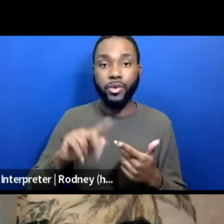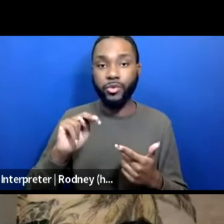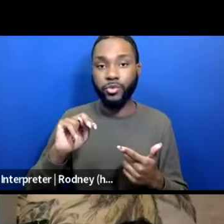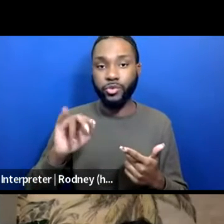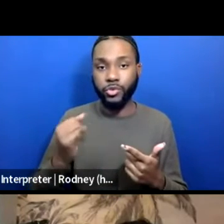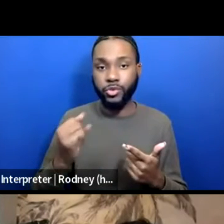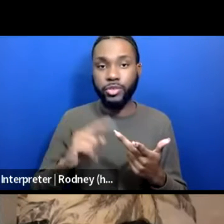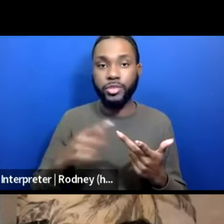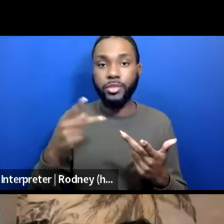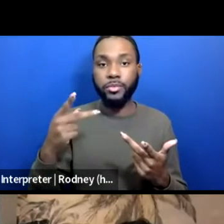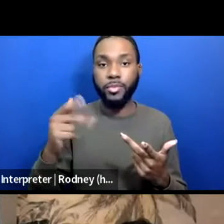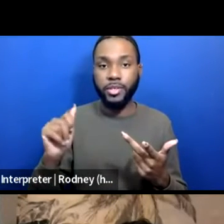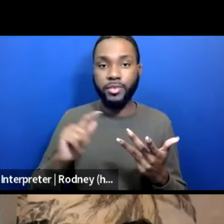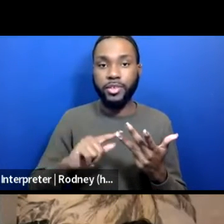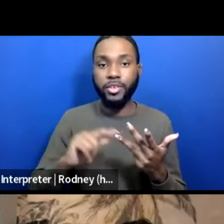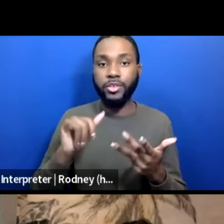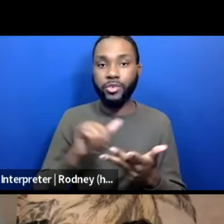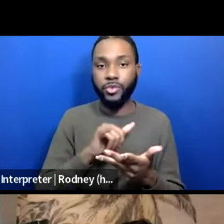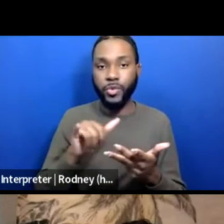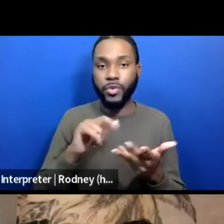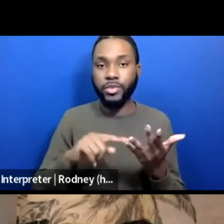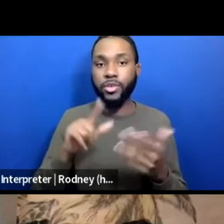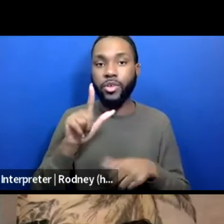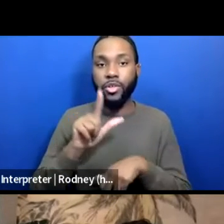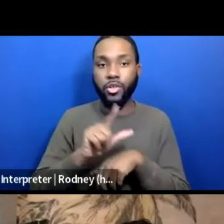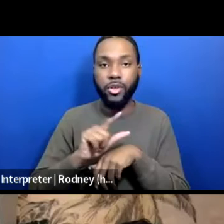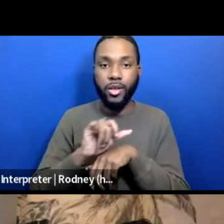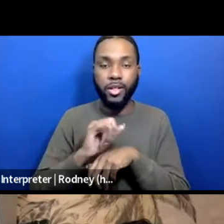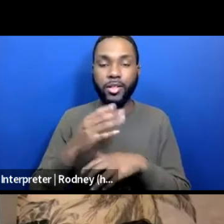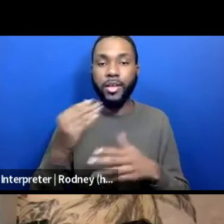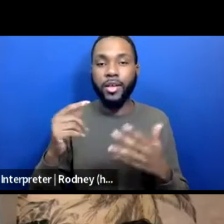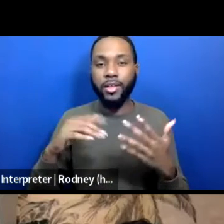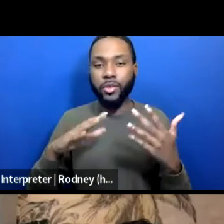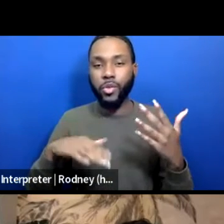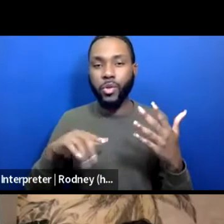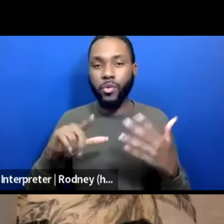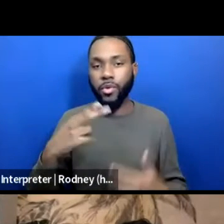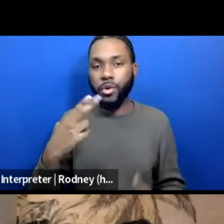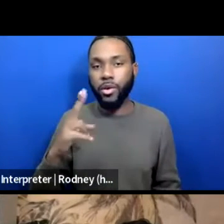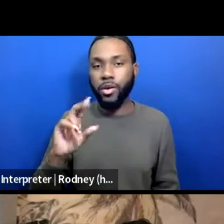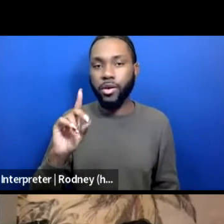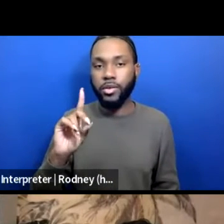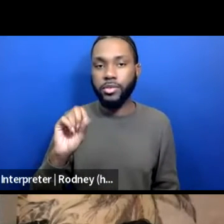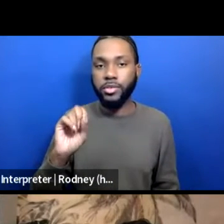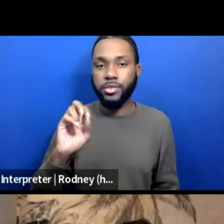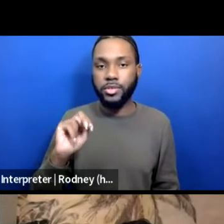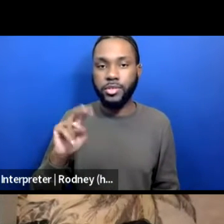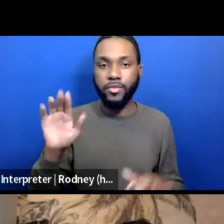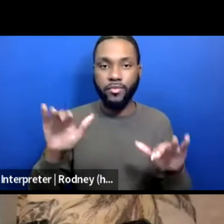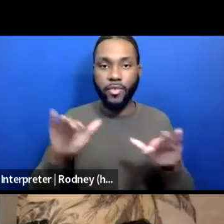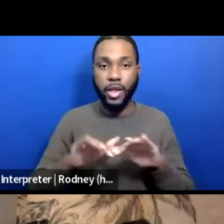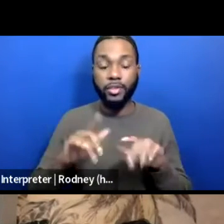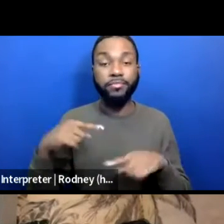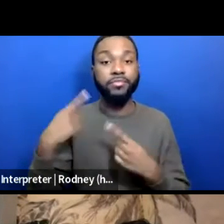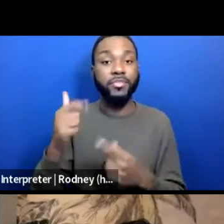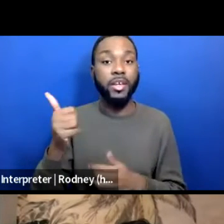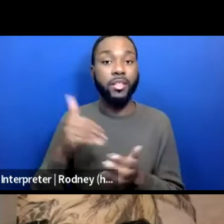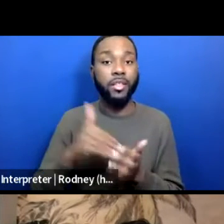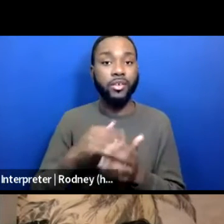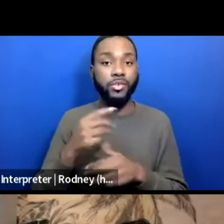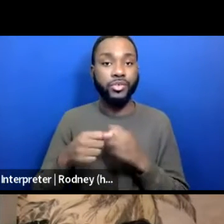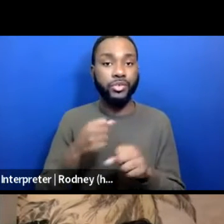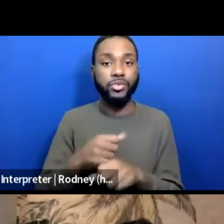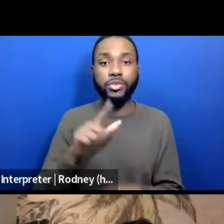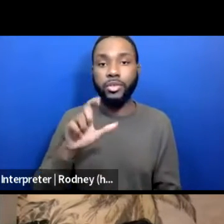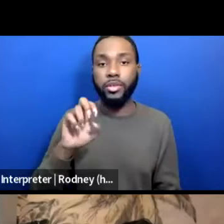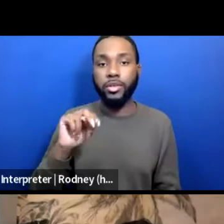Pennsylvania, New York, Long Island, the lower Hudson Valley. For more than 10,000 years, the Lenape people have been